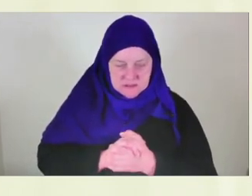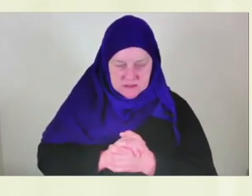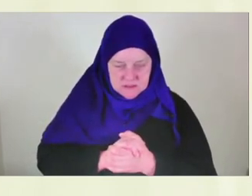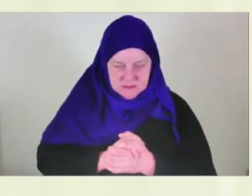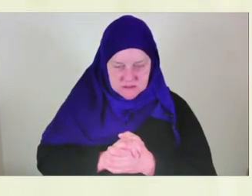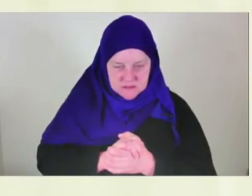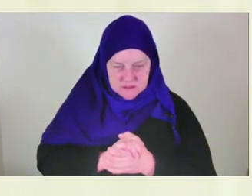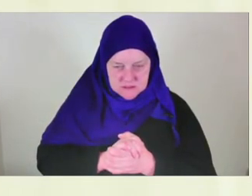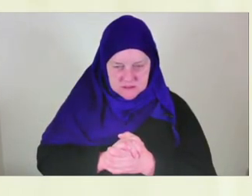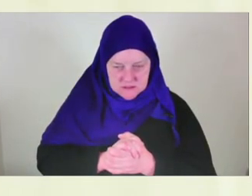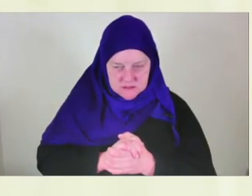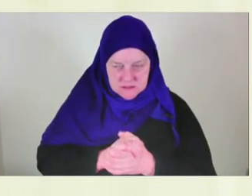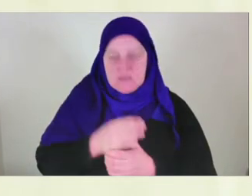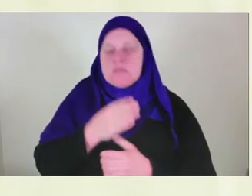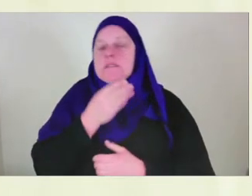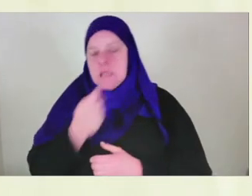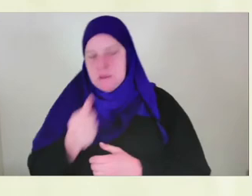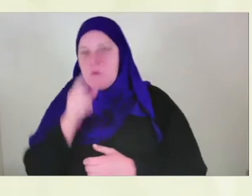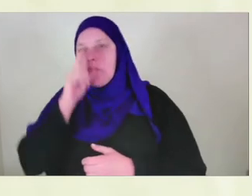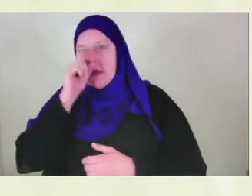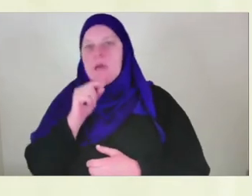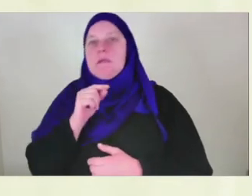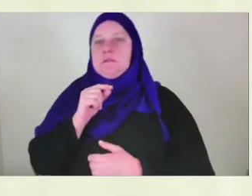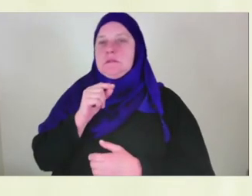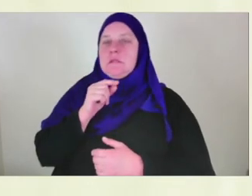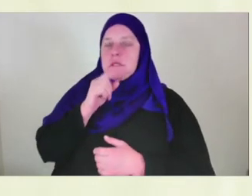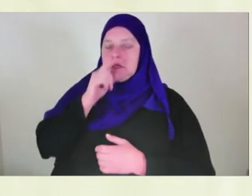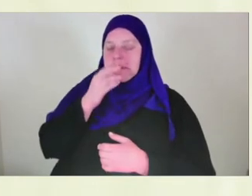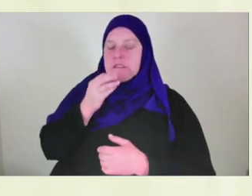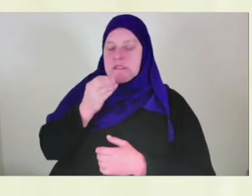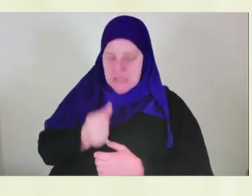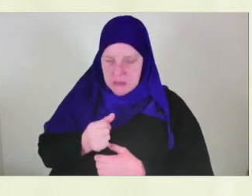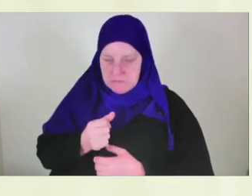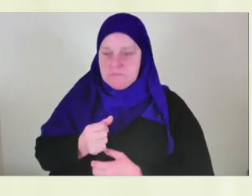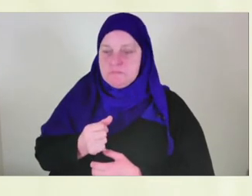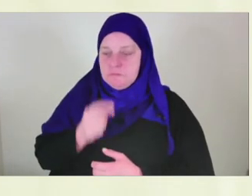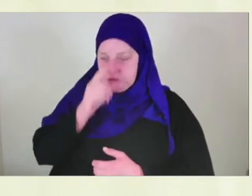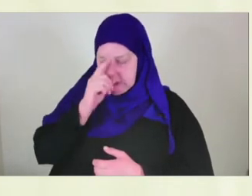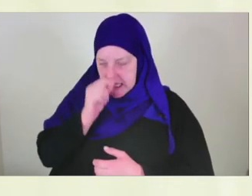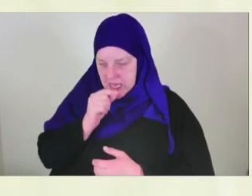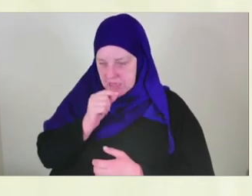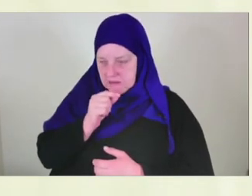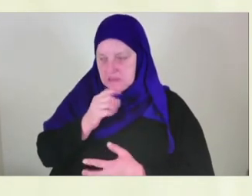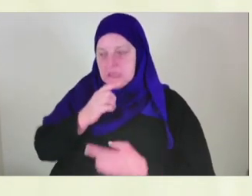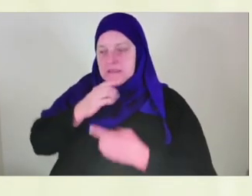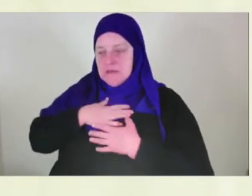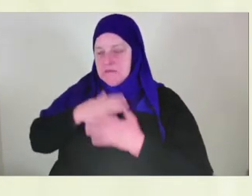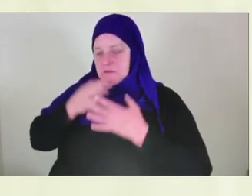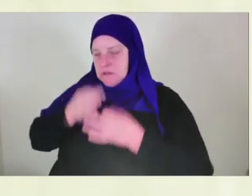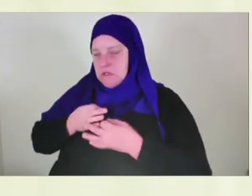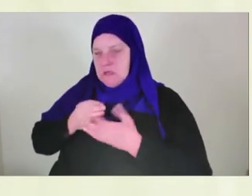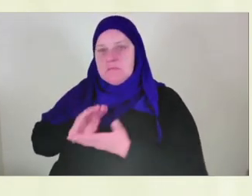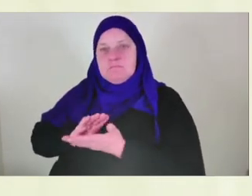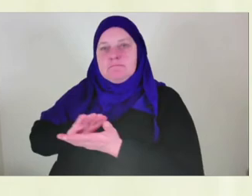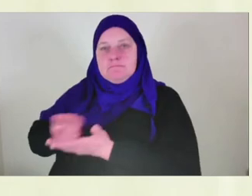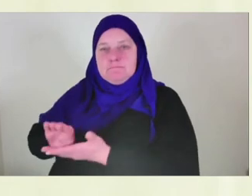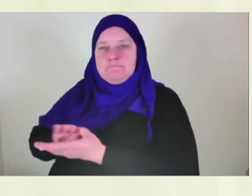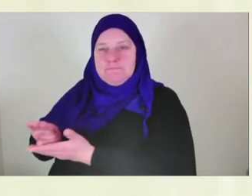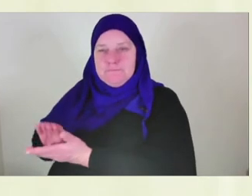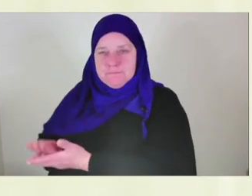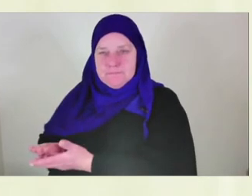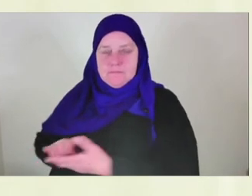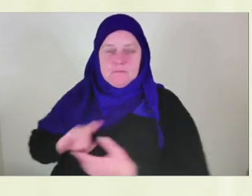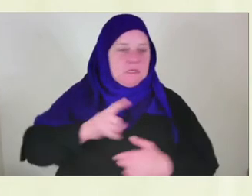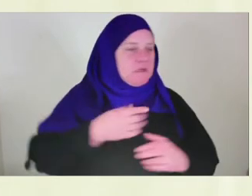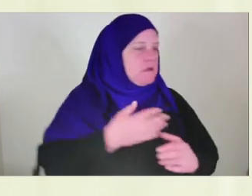need their consent. So they have this authority in this position. He also mentioned, I'm just going